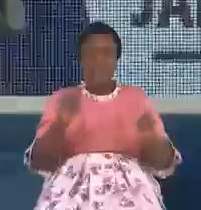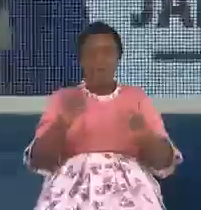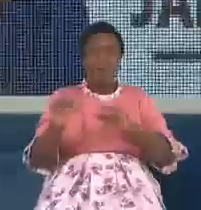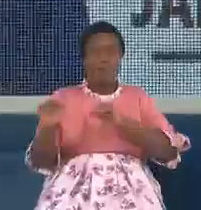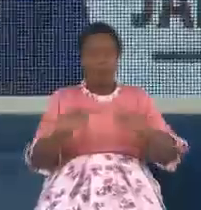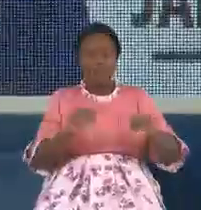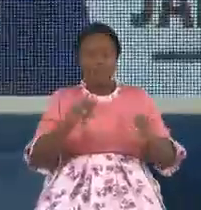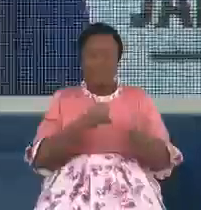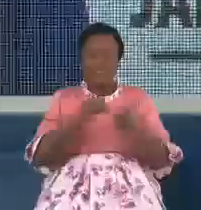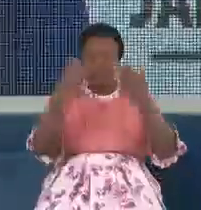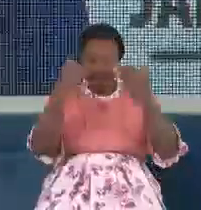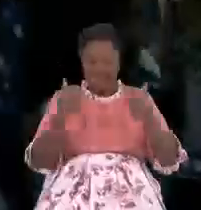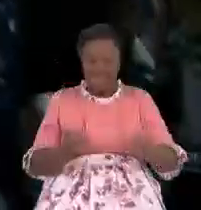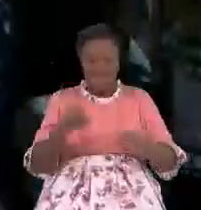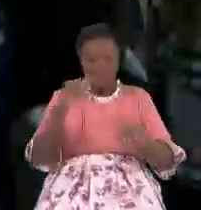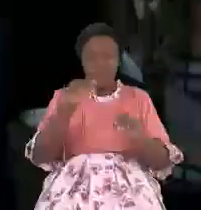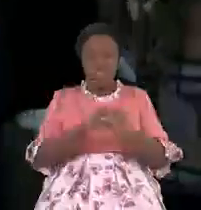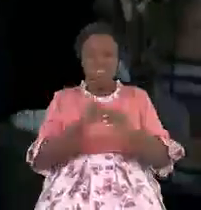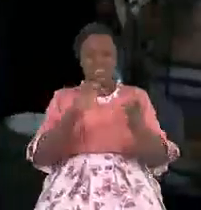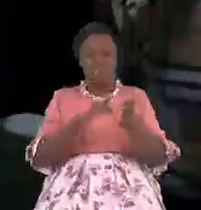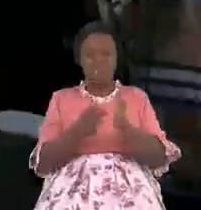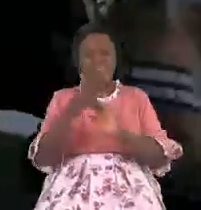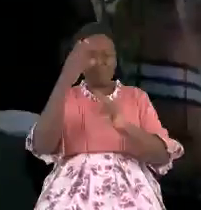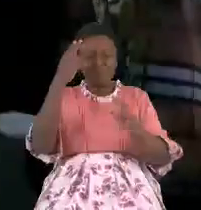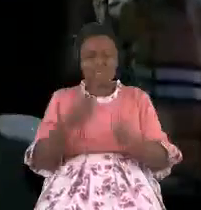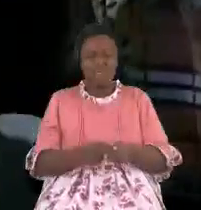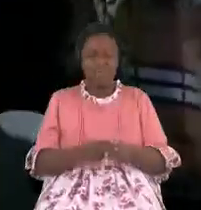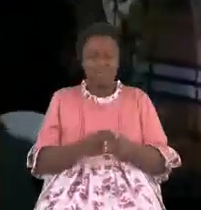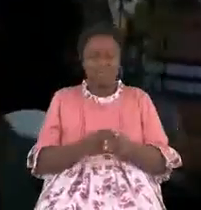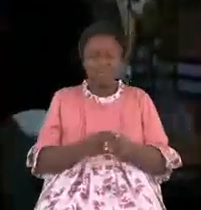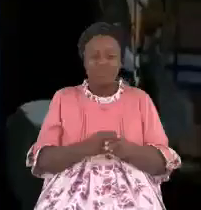now in jesus name